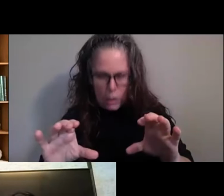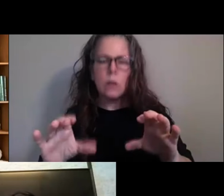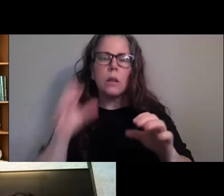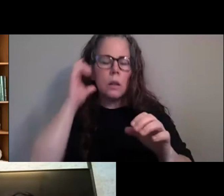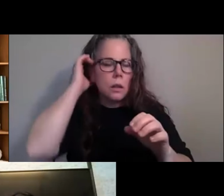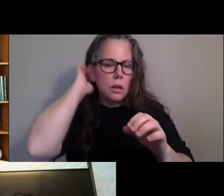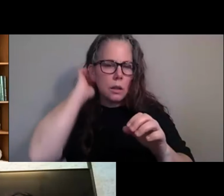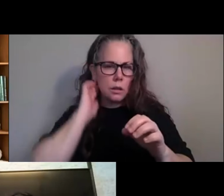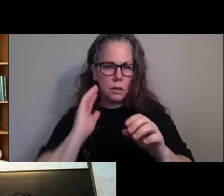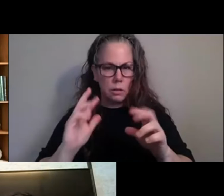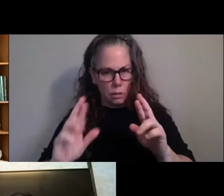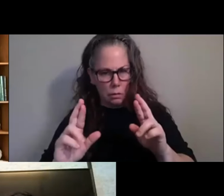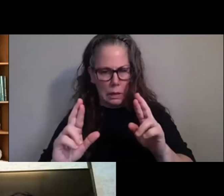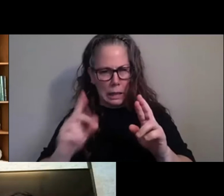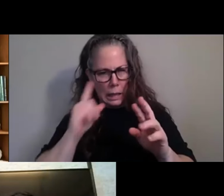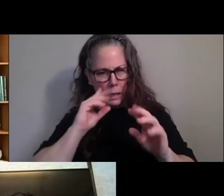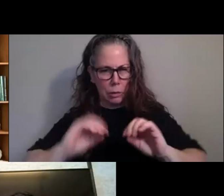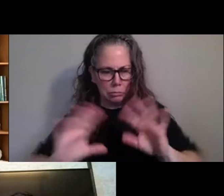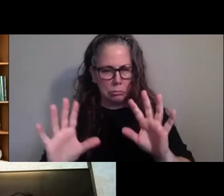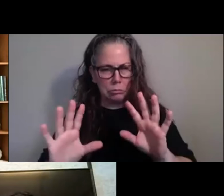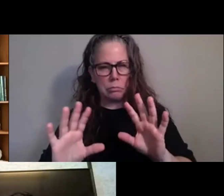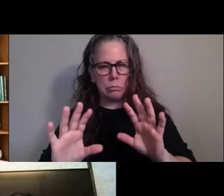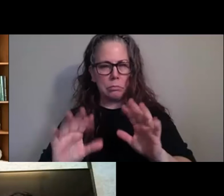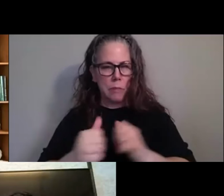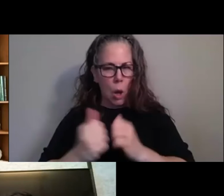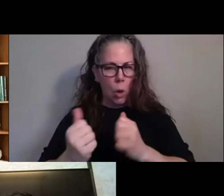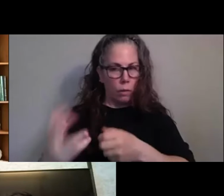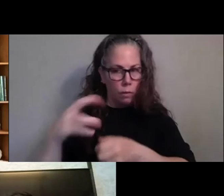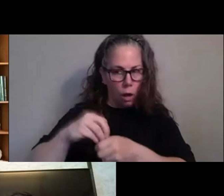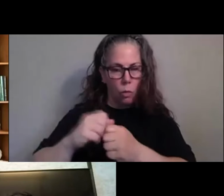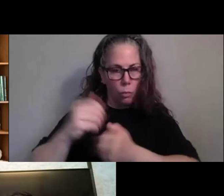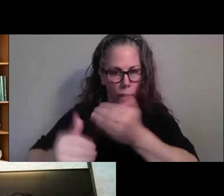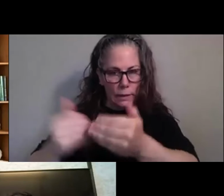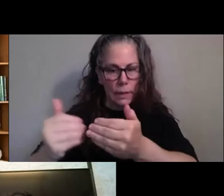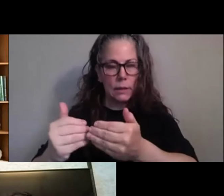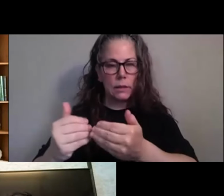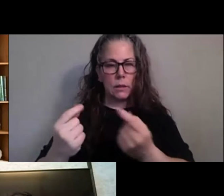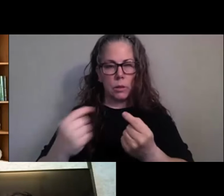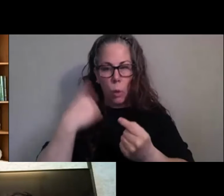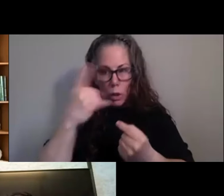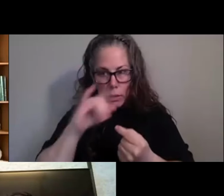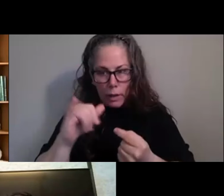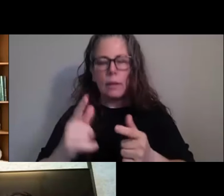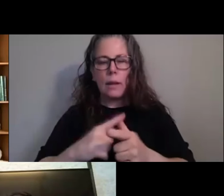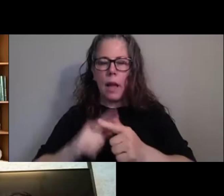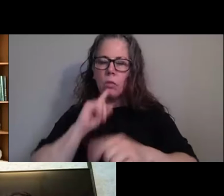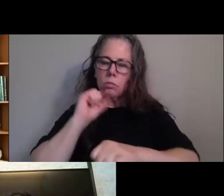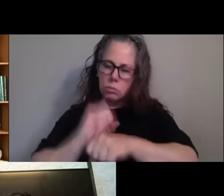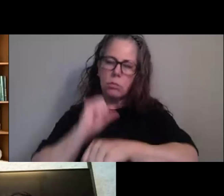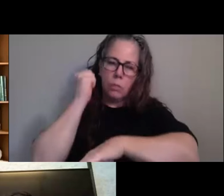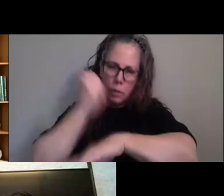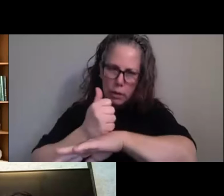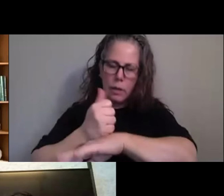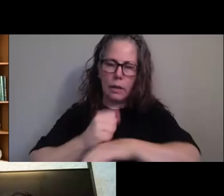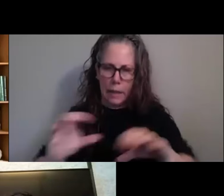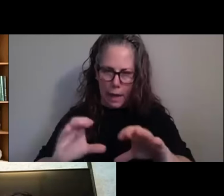has a better understanding of how to get involved, what that looks like. And so now you want to put that into action. So the question that we